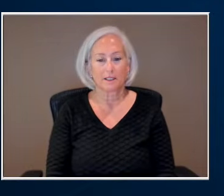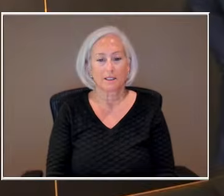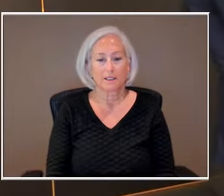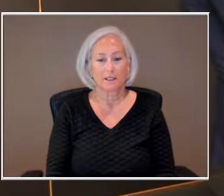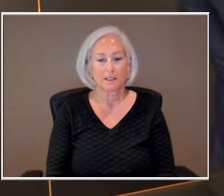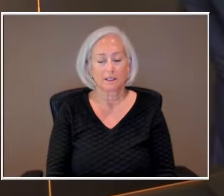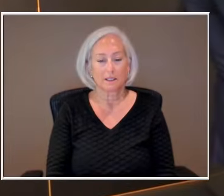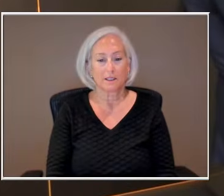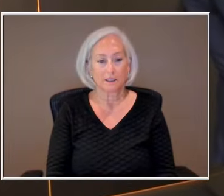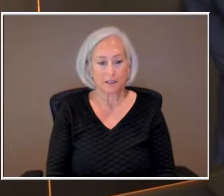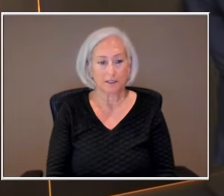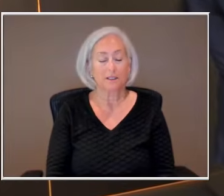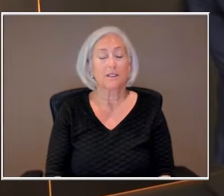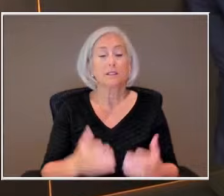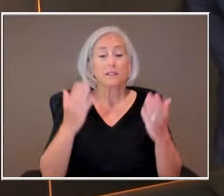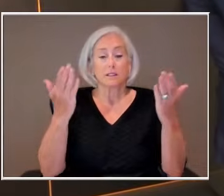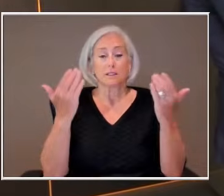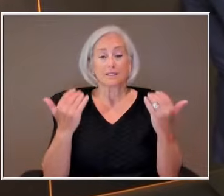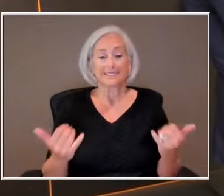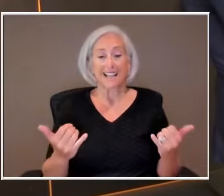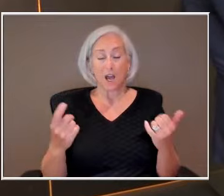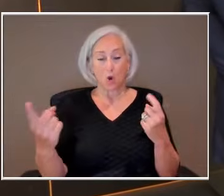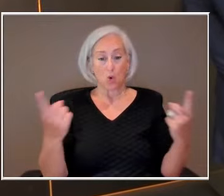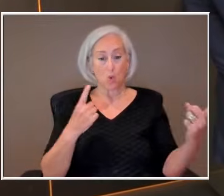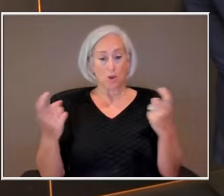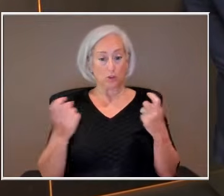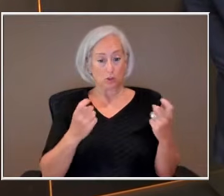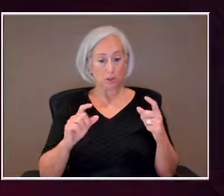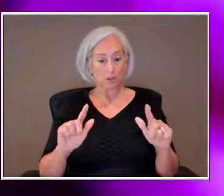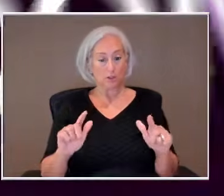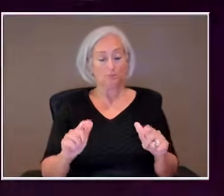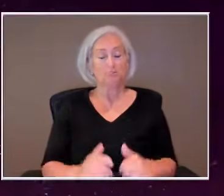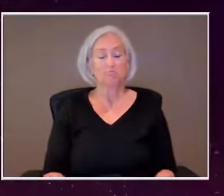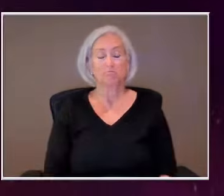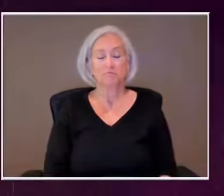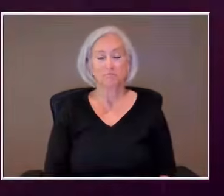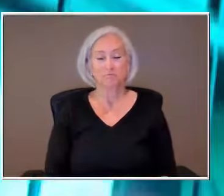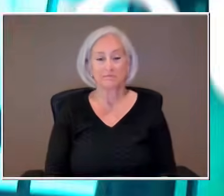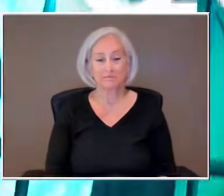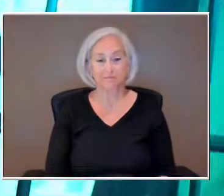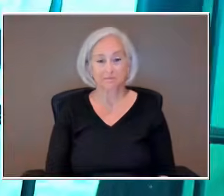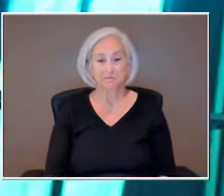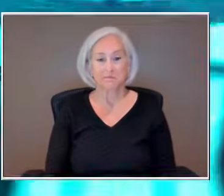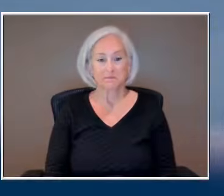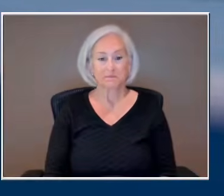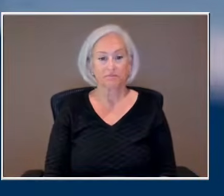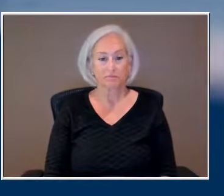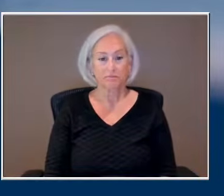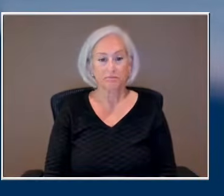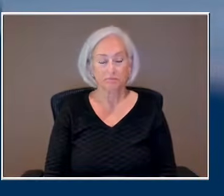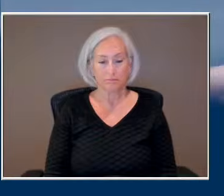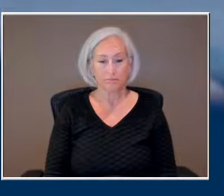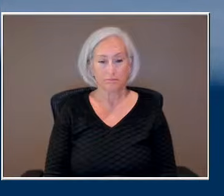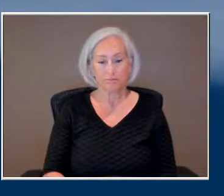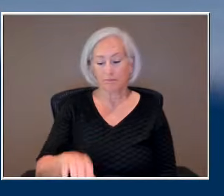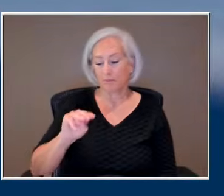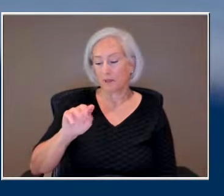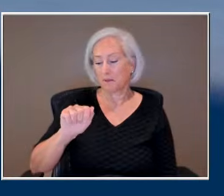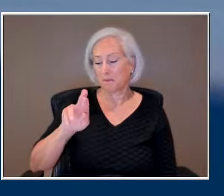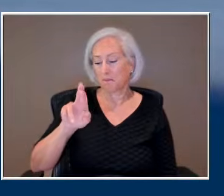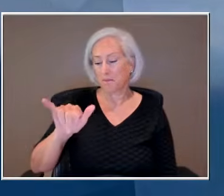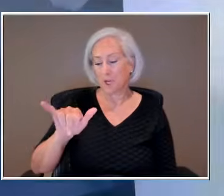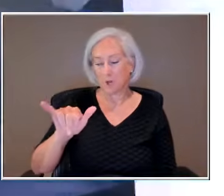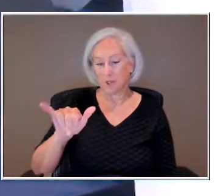Well, we want to get to some questions from our viewers this morning. We have a question from Mary. And Dr.